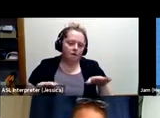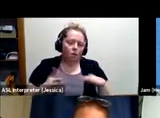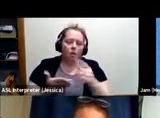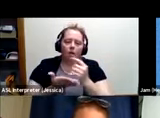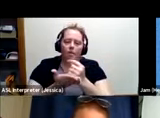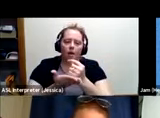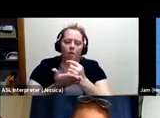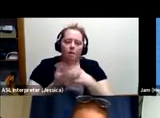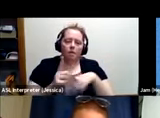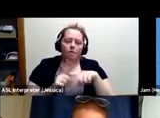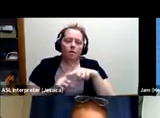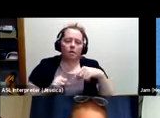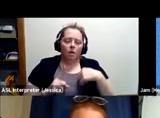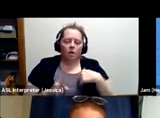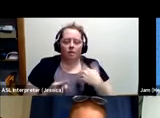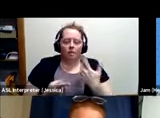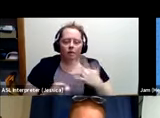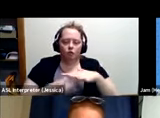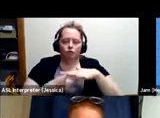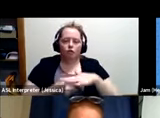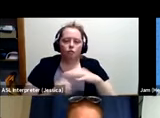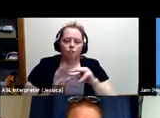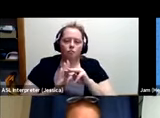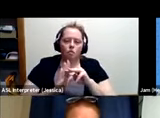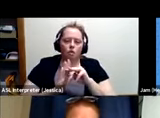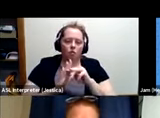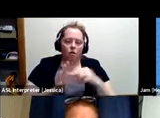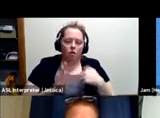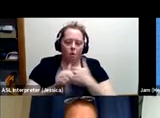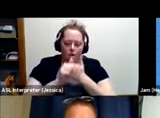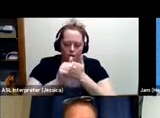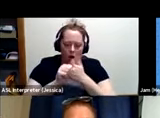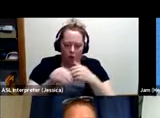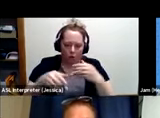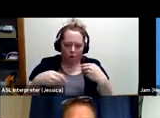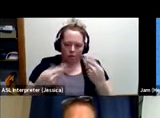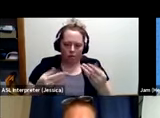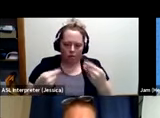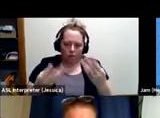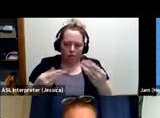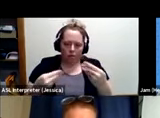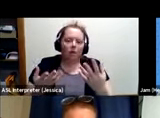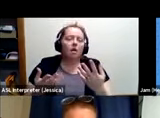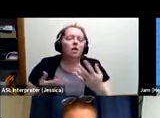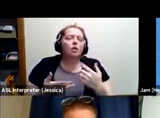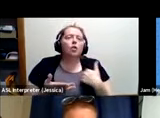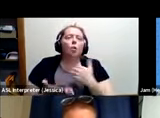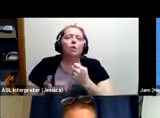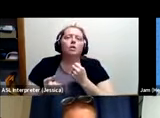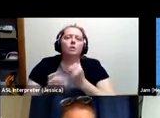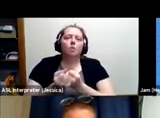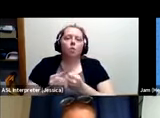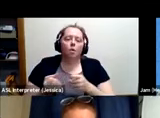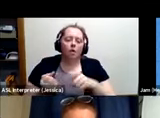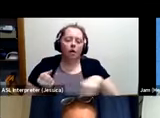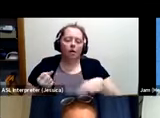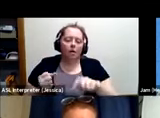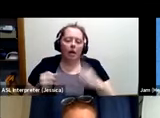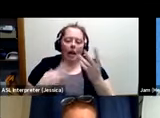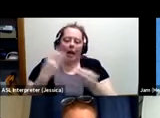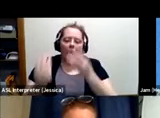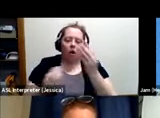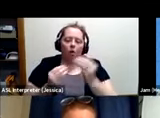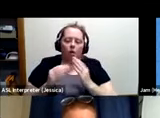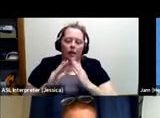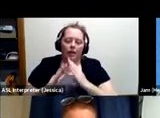have ongoing support for young people who, like I said, otherwise would not be able to go out into the community, and are also trying to address different barriers that they may